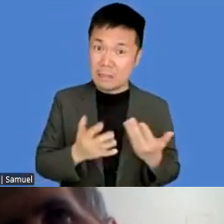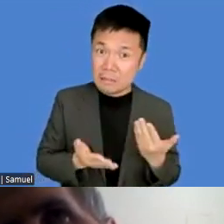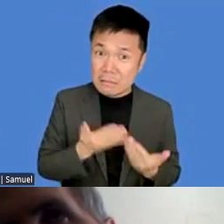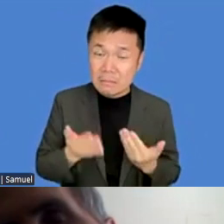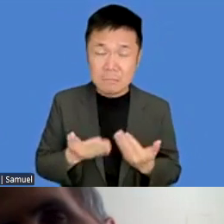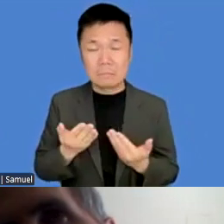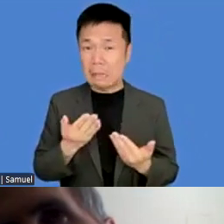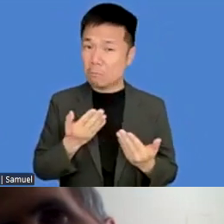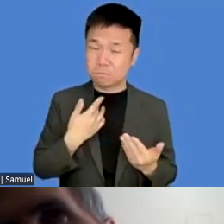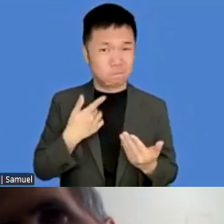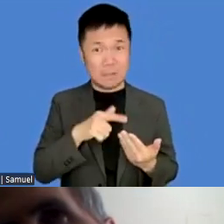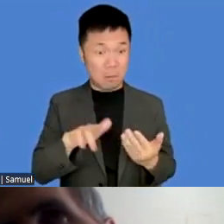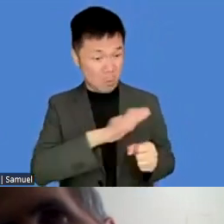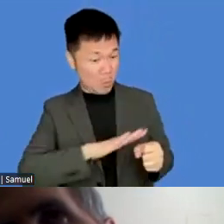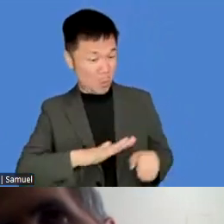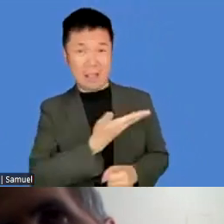of the Gaza Strip.